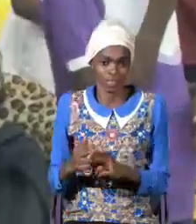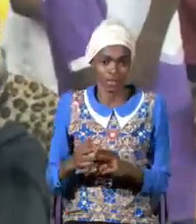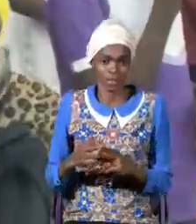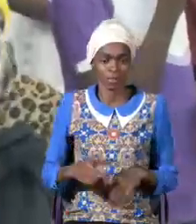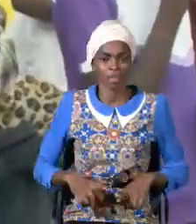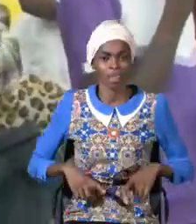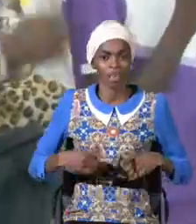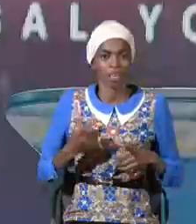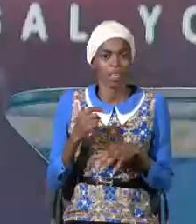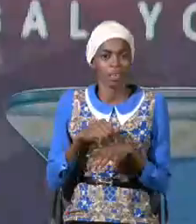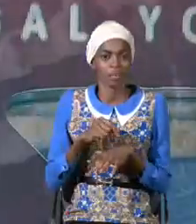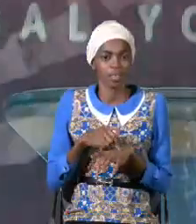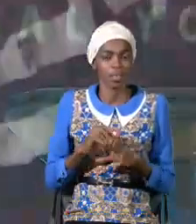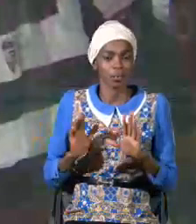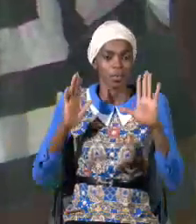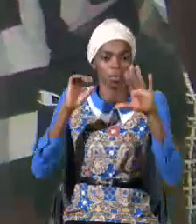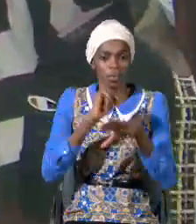Lifetime miracle.